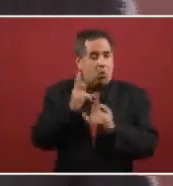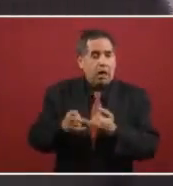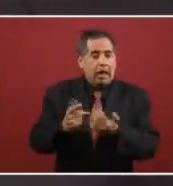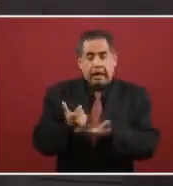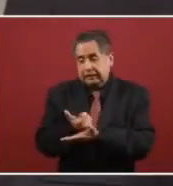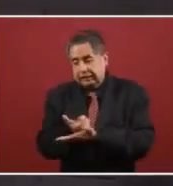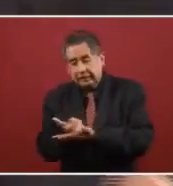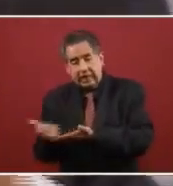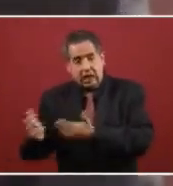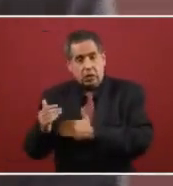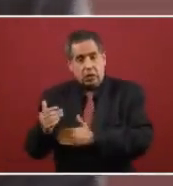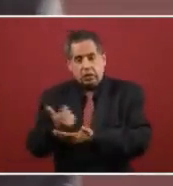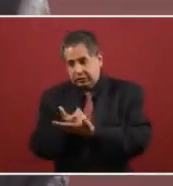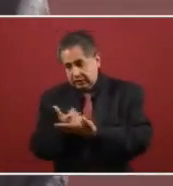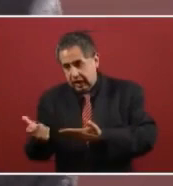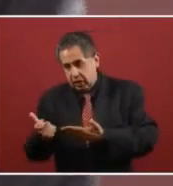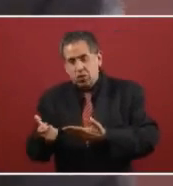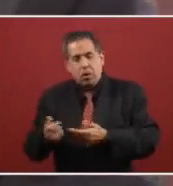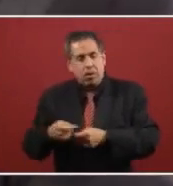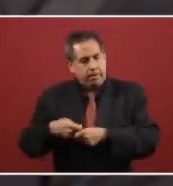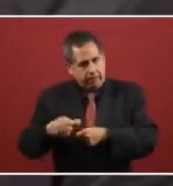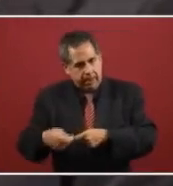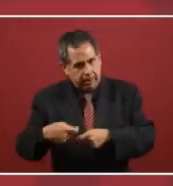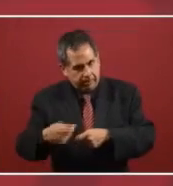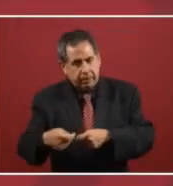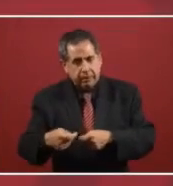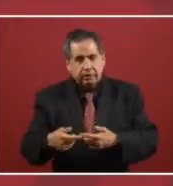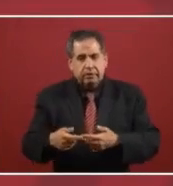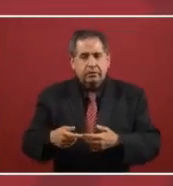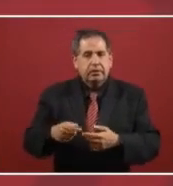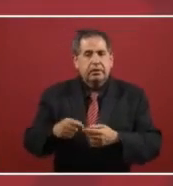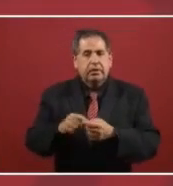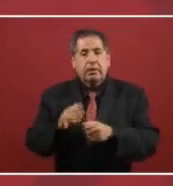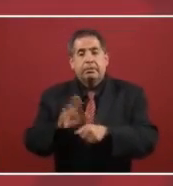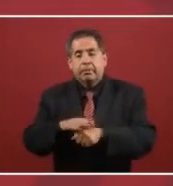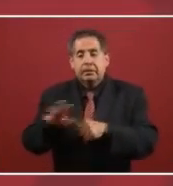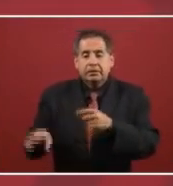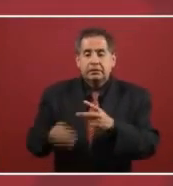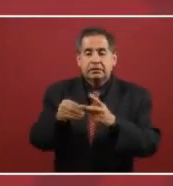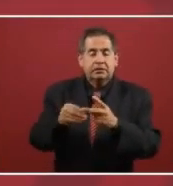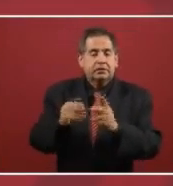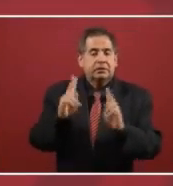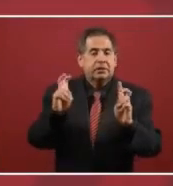On one side they have the salary, on the other side they have